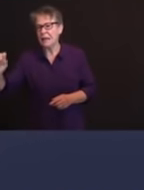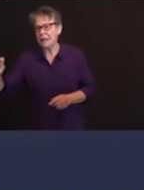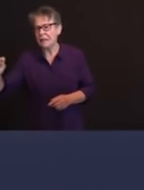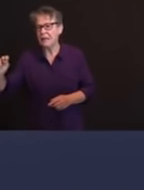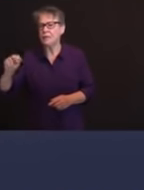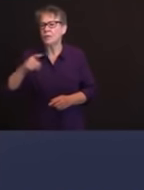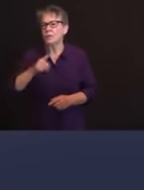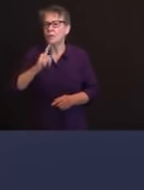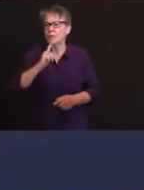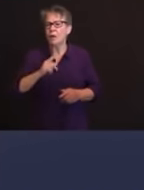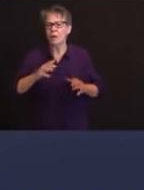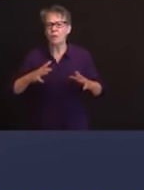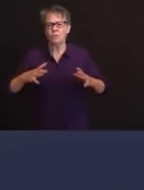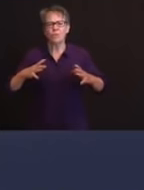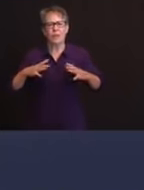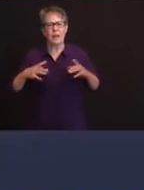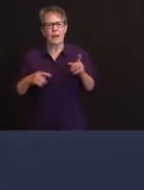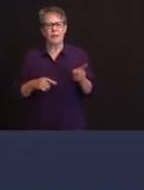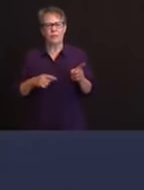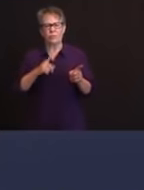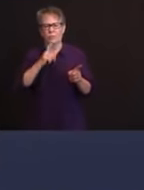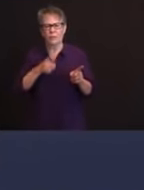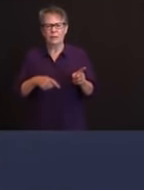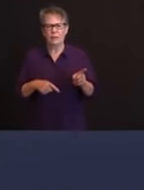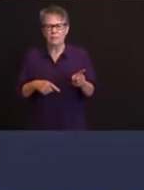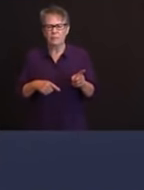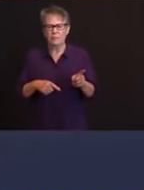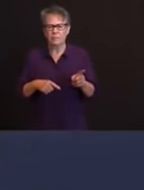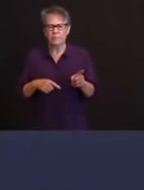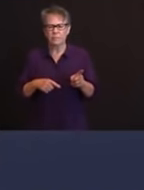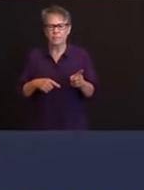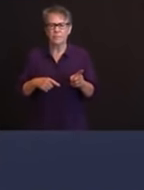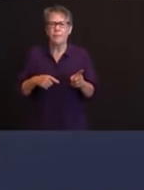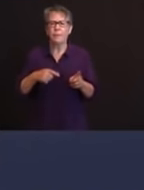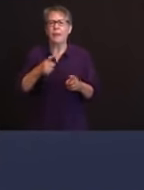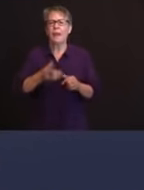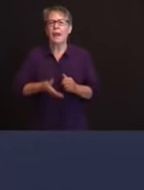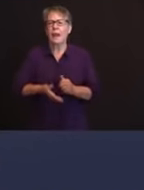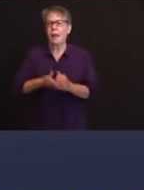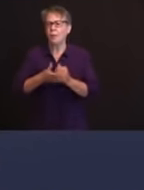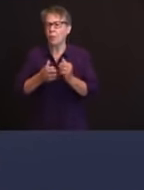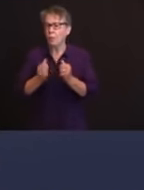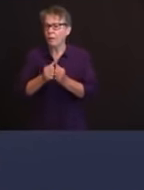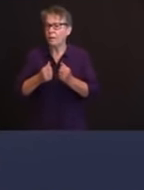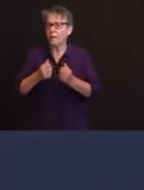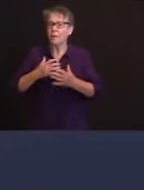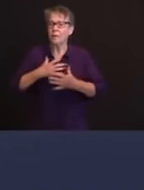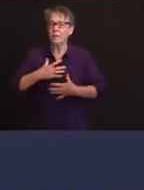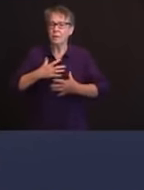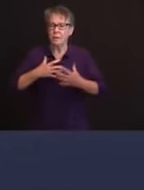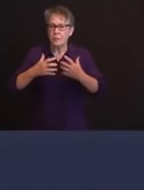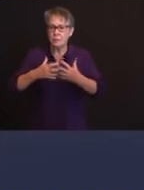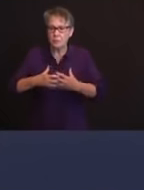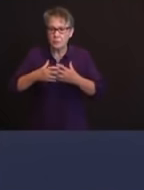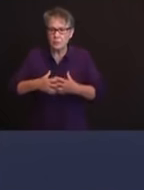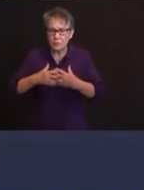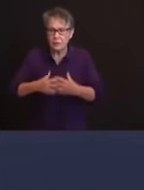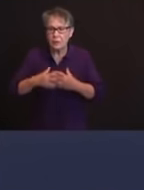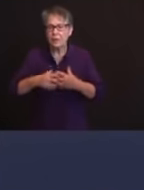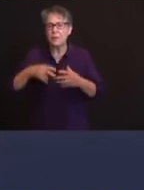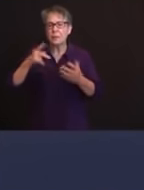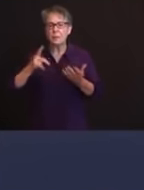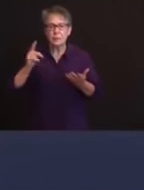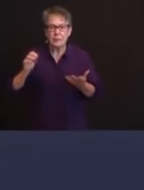with, if you think about from field medical stations, ventilators, PPE, the Department of Defense staff Tom